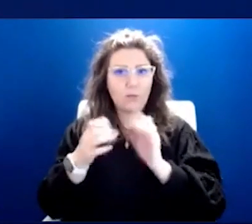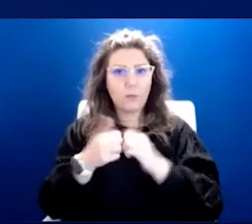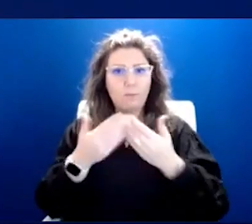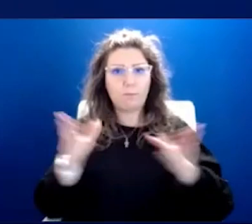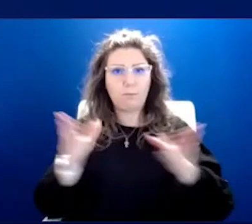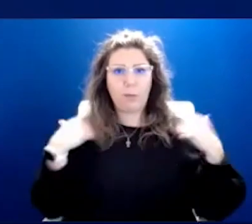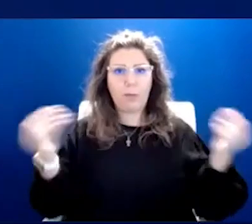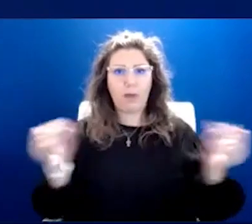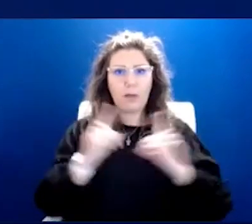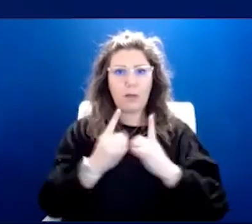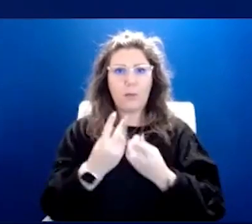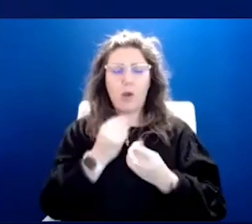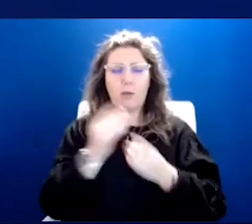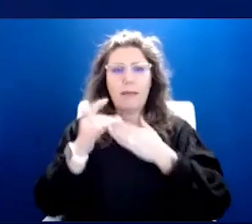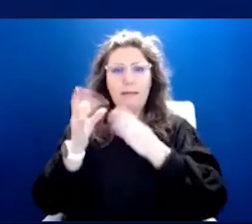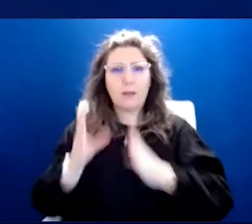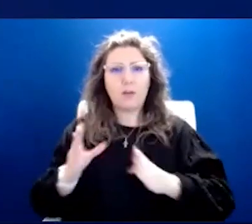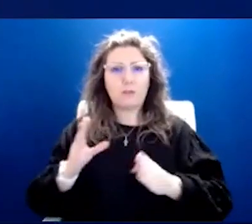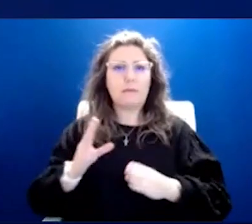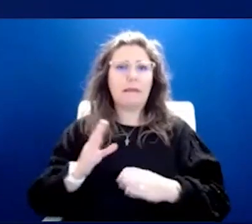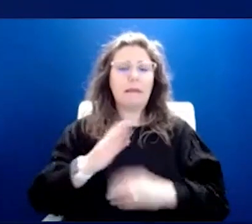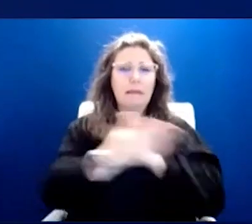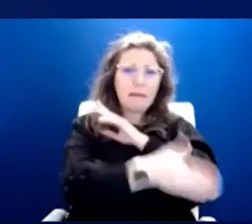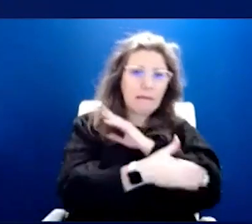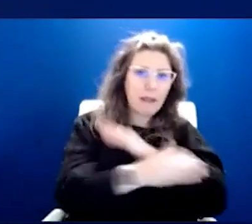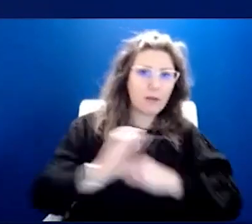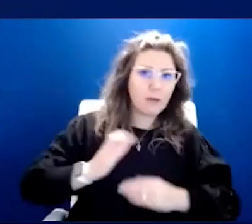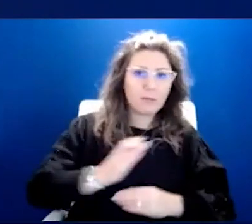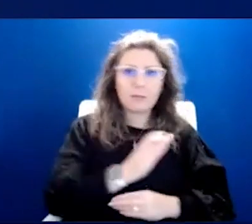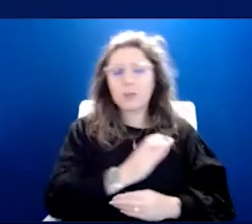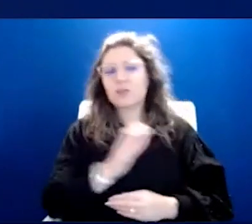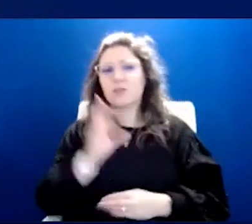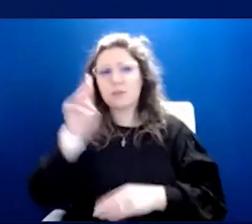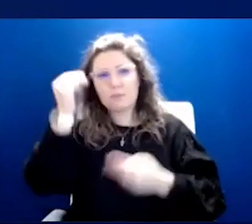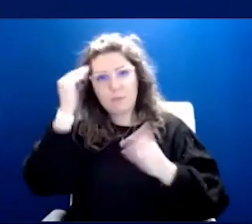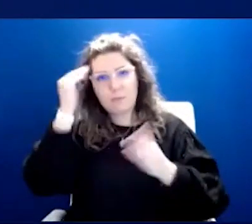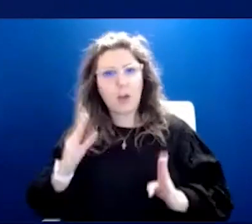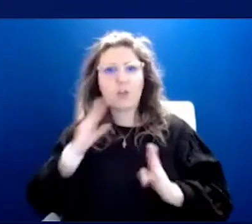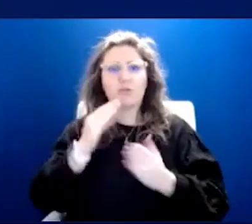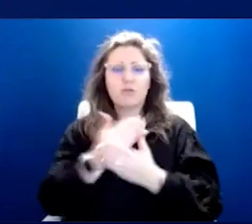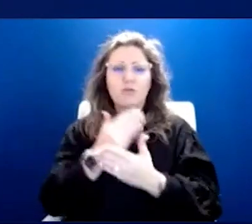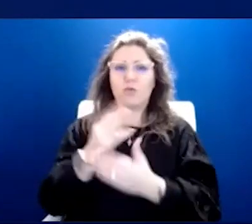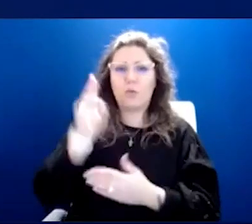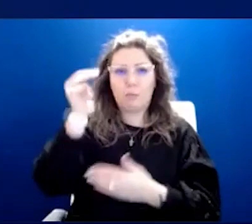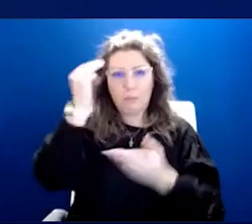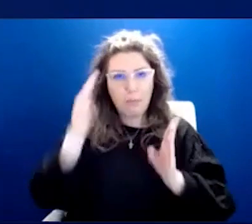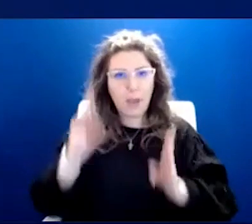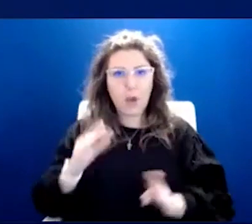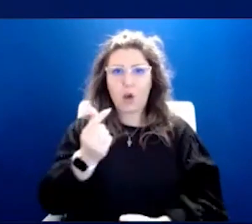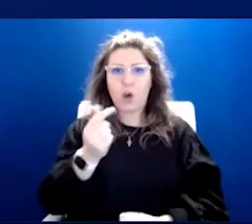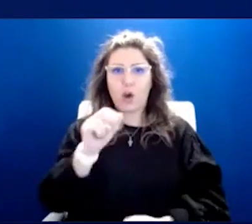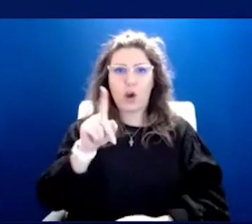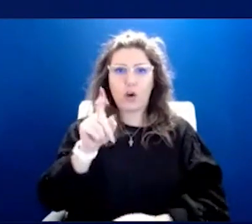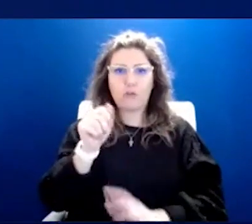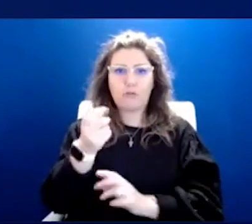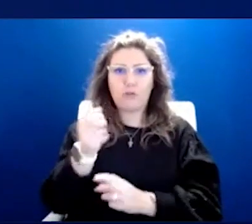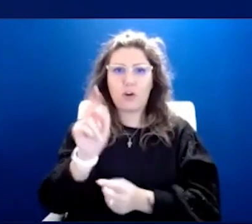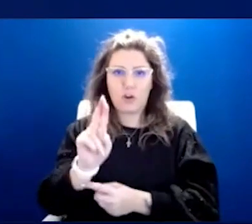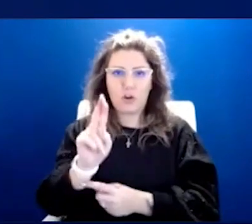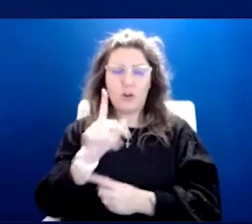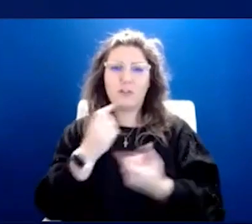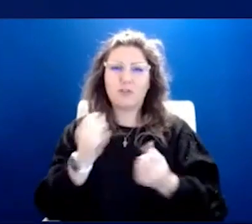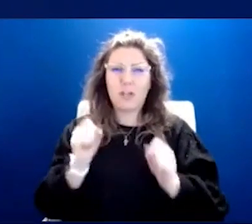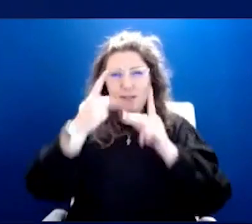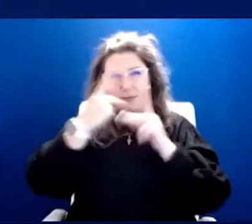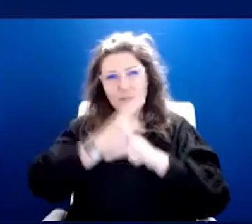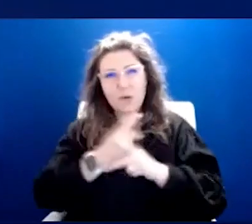group, and the county commissioners and the mayors. We have a new mayor, Mayor Garner. And we're always trying to work with them to figure out what's the